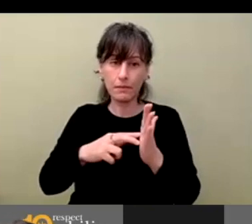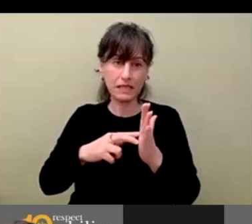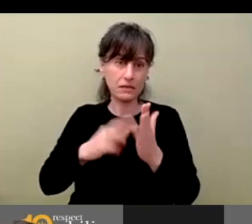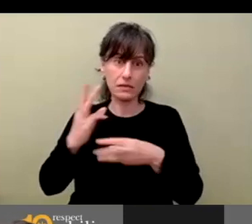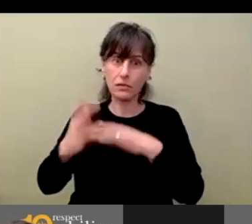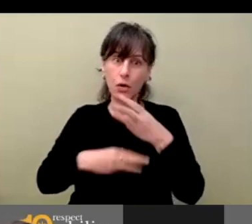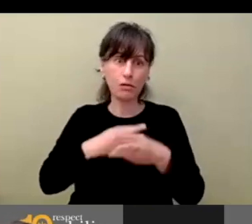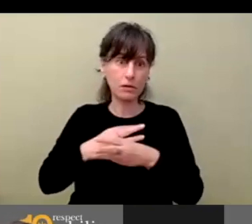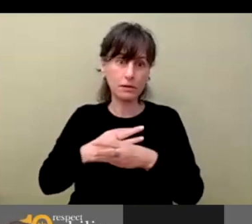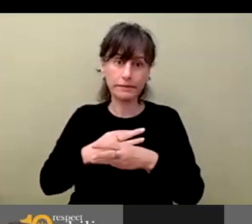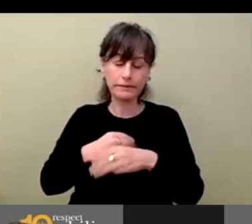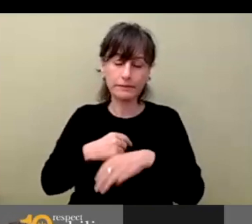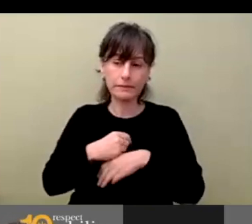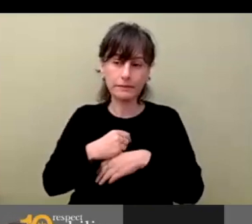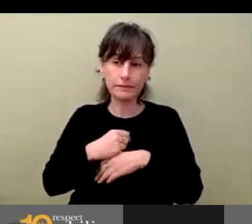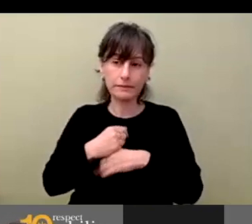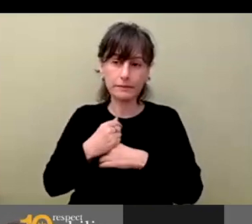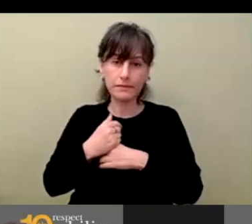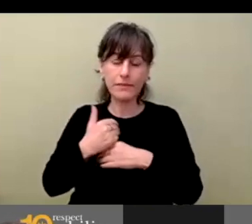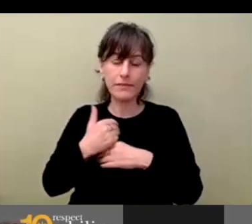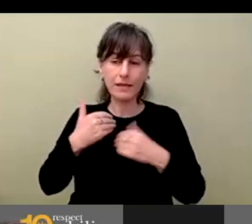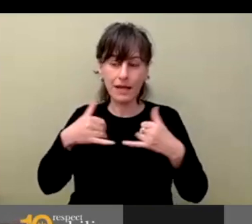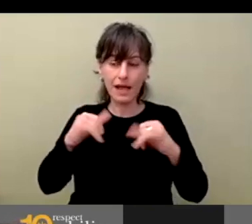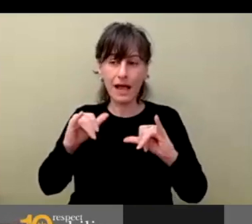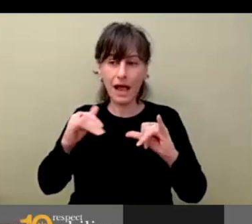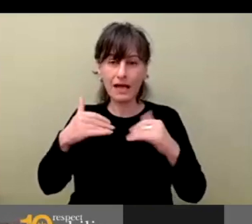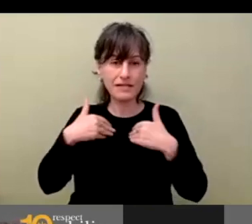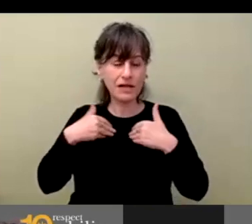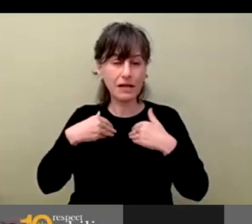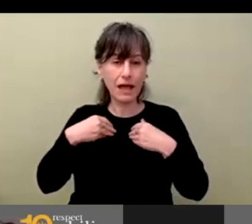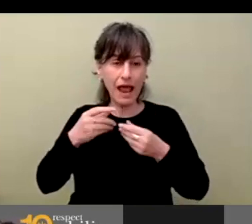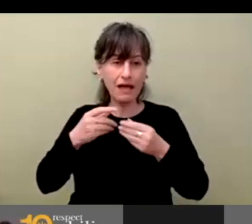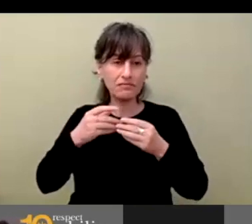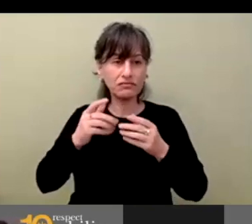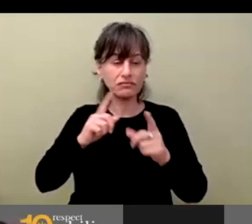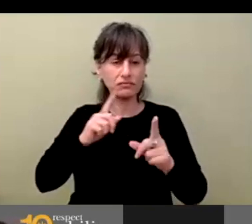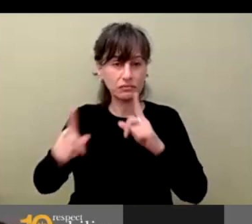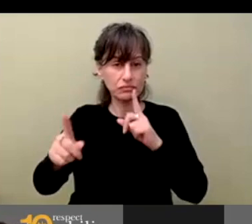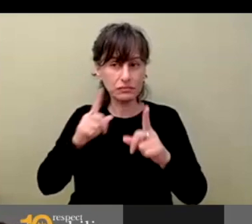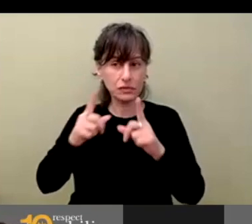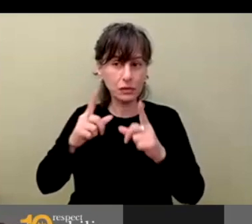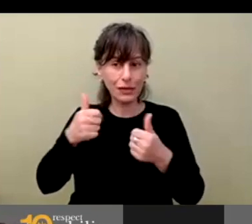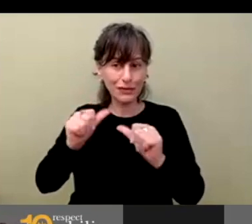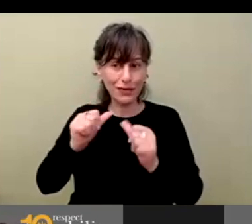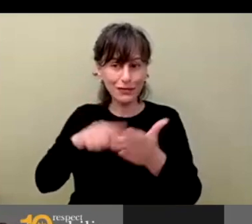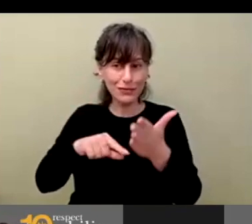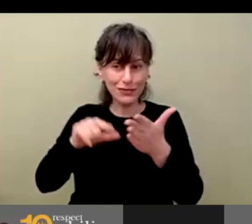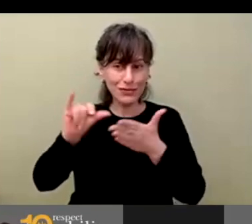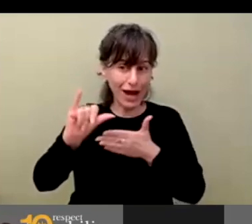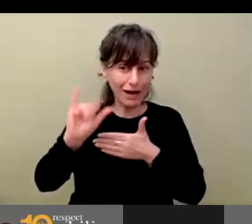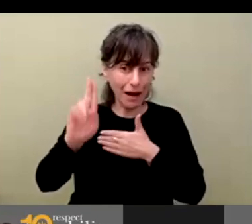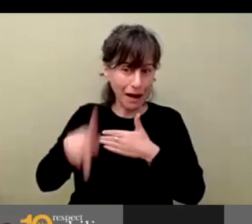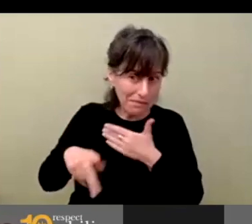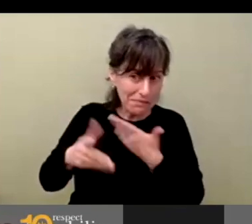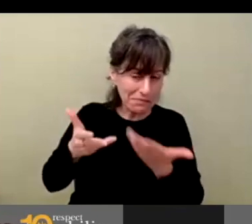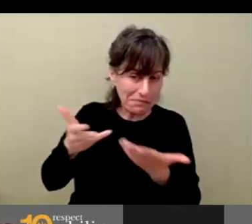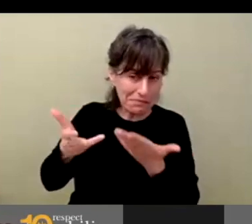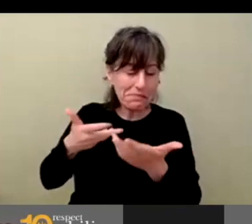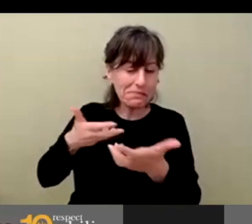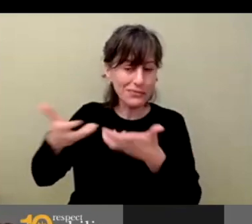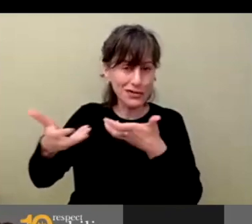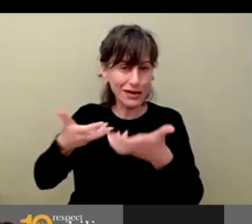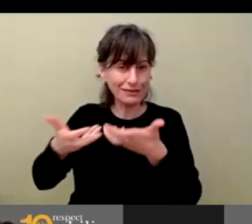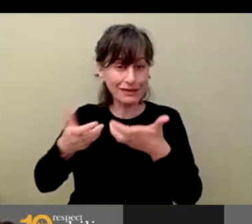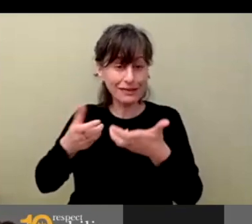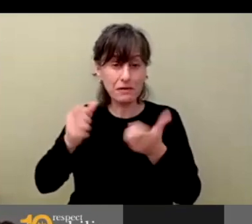because, you know, I still have text chains with people that I try to check up on, and there are people that I haven't talked to that